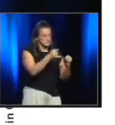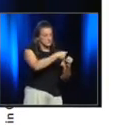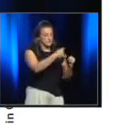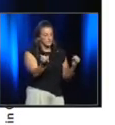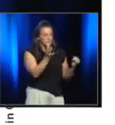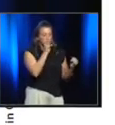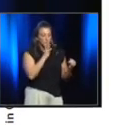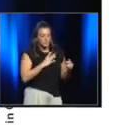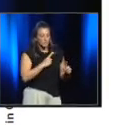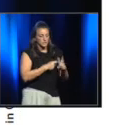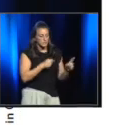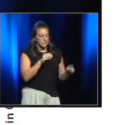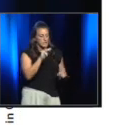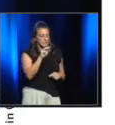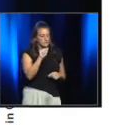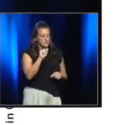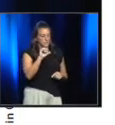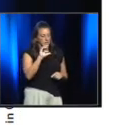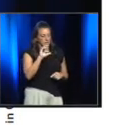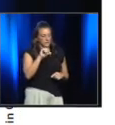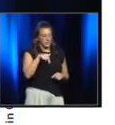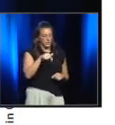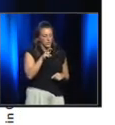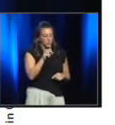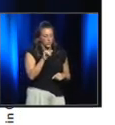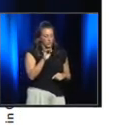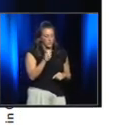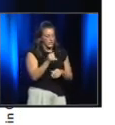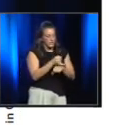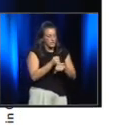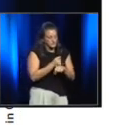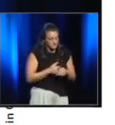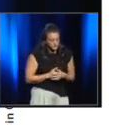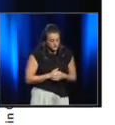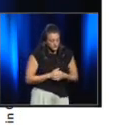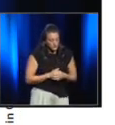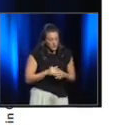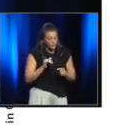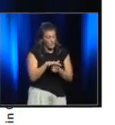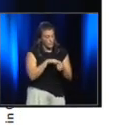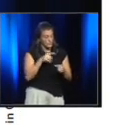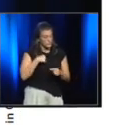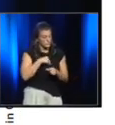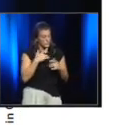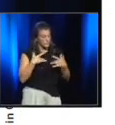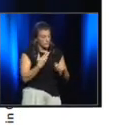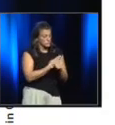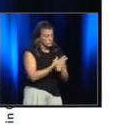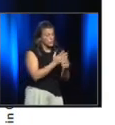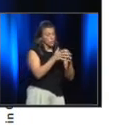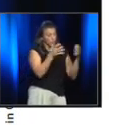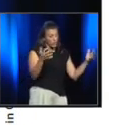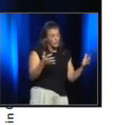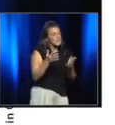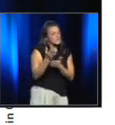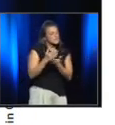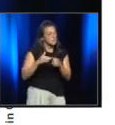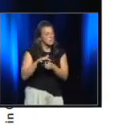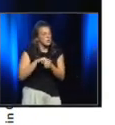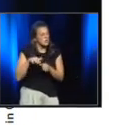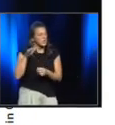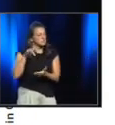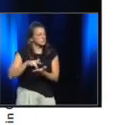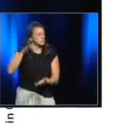Island. Now the colours there are just representing areas that they use a lot and areas that they don't use much. So if it's a